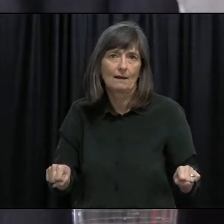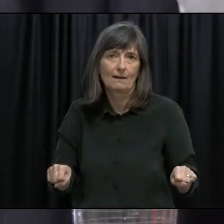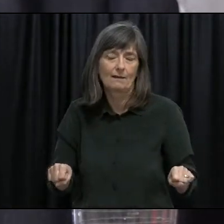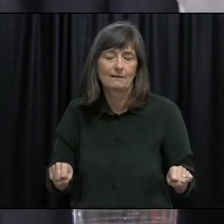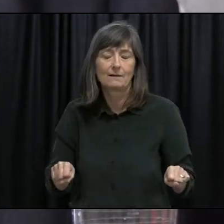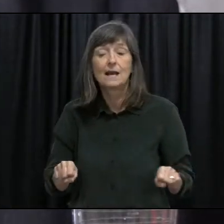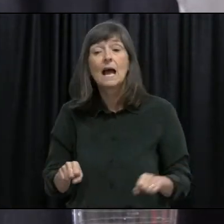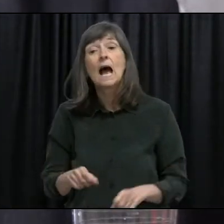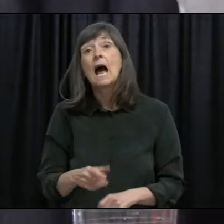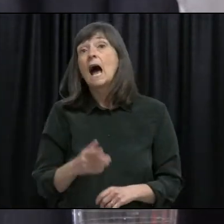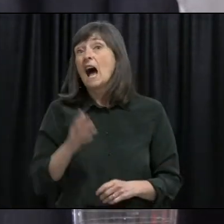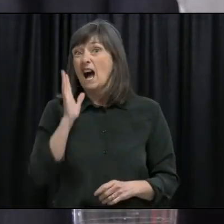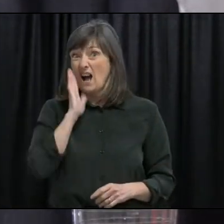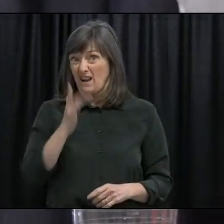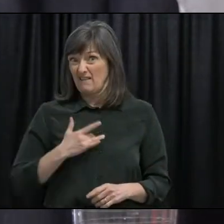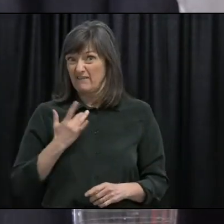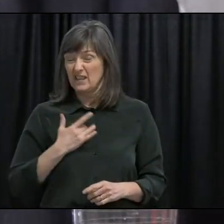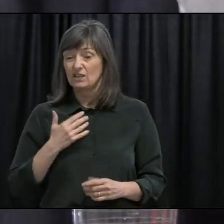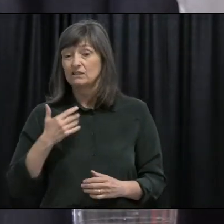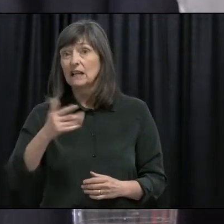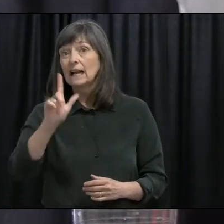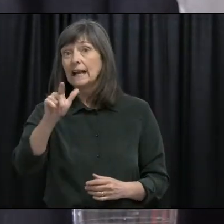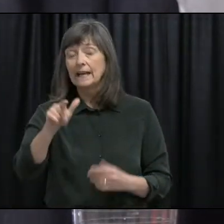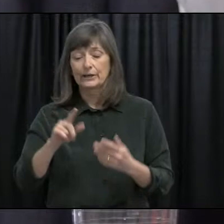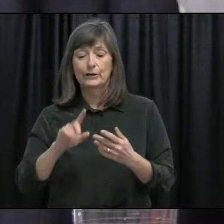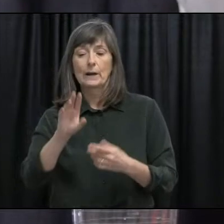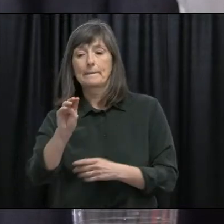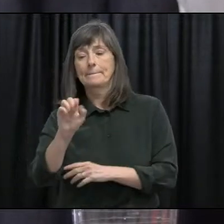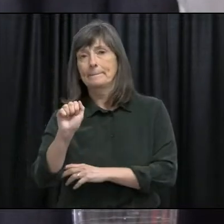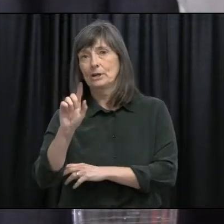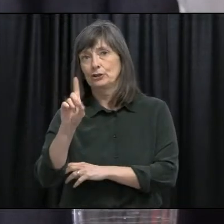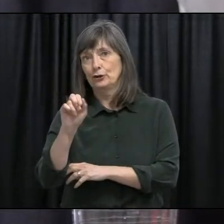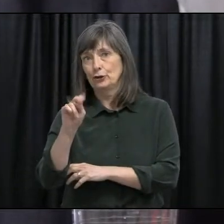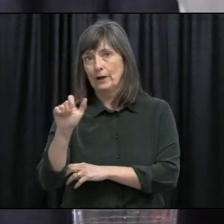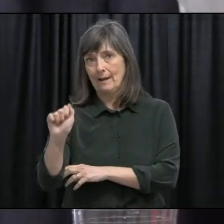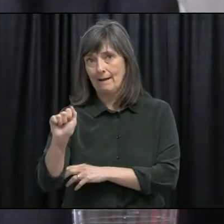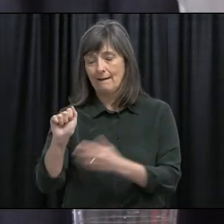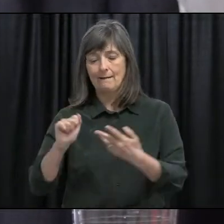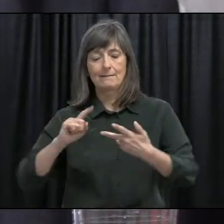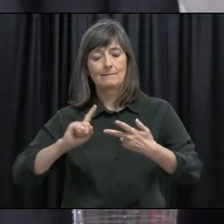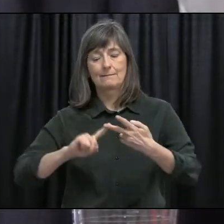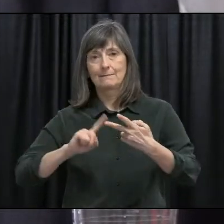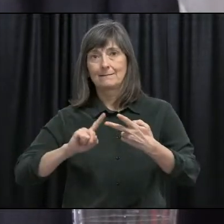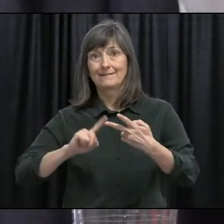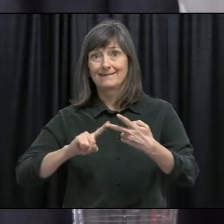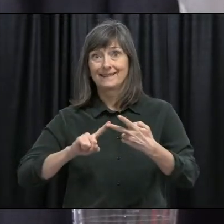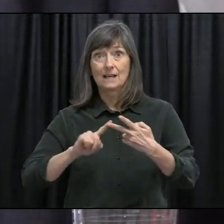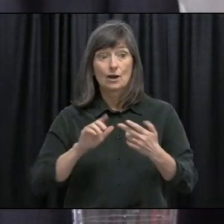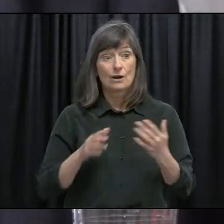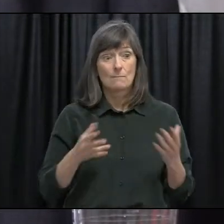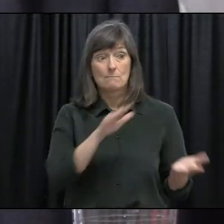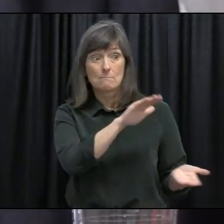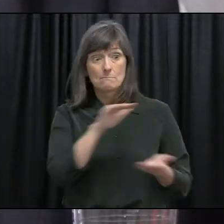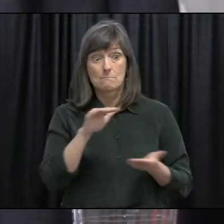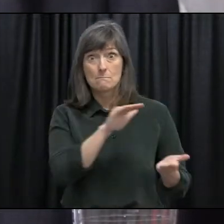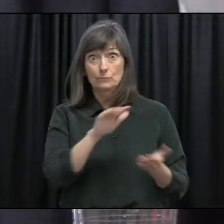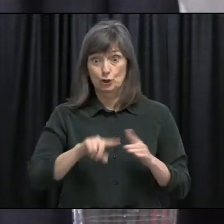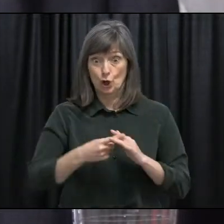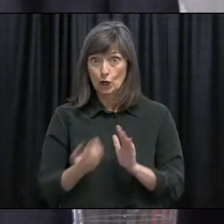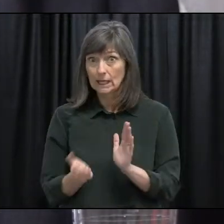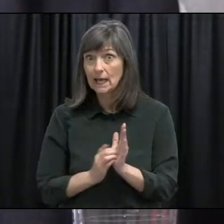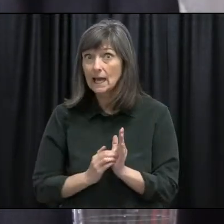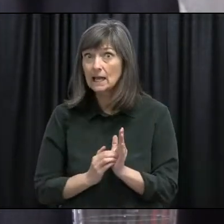see Moderna reappear in substantial numbers. That's easier to transport, and I think that is where folks such